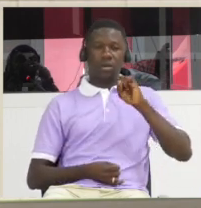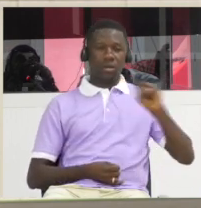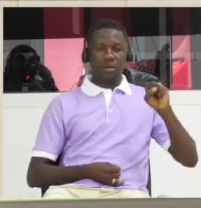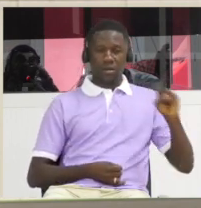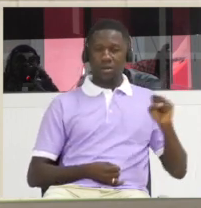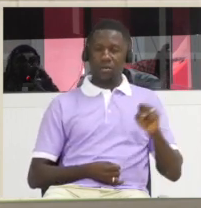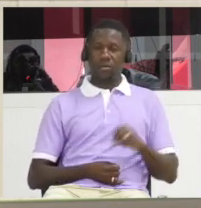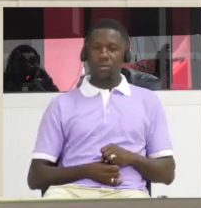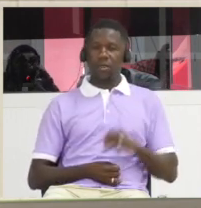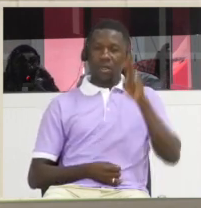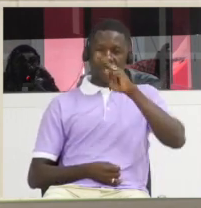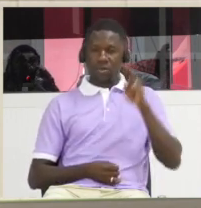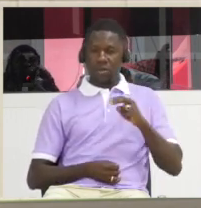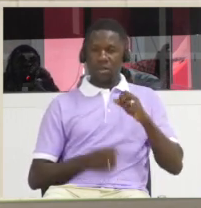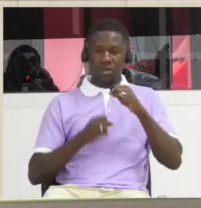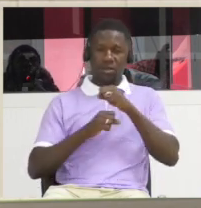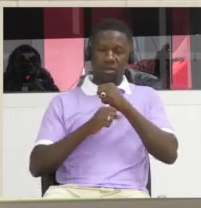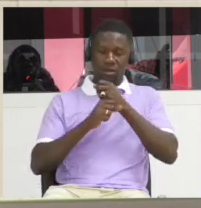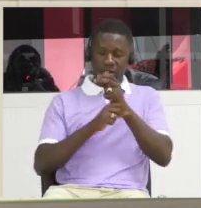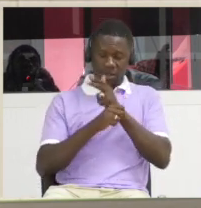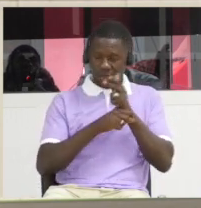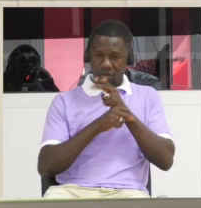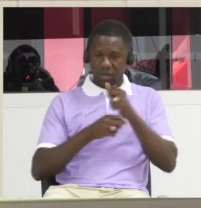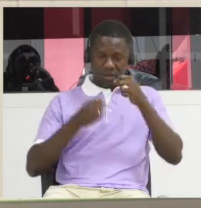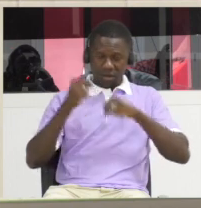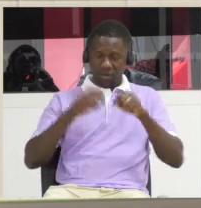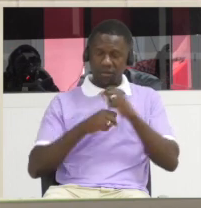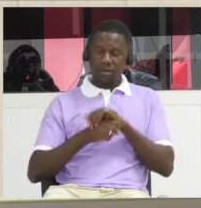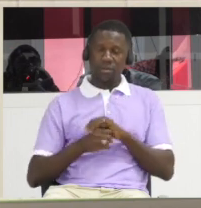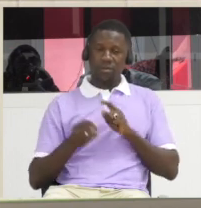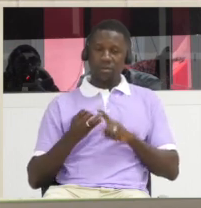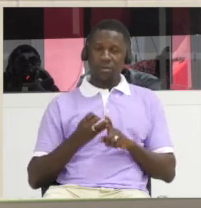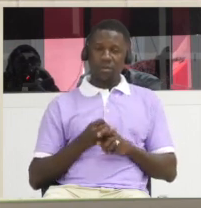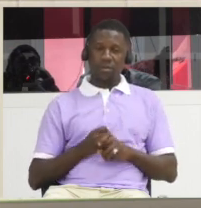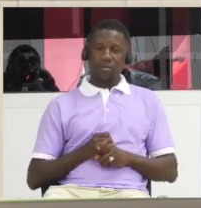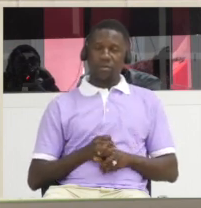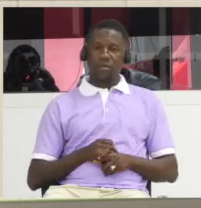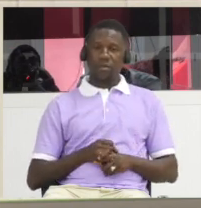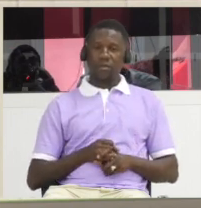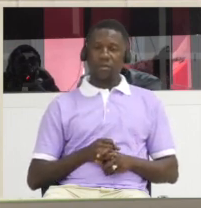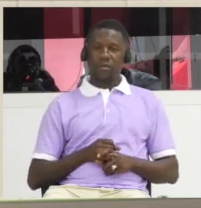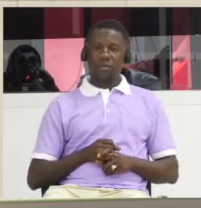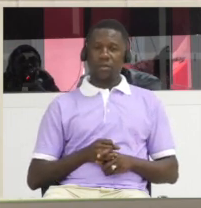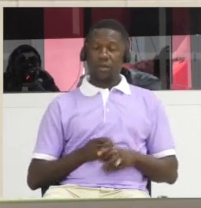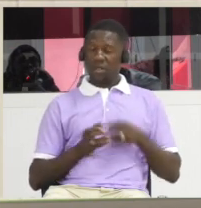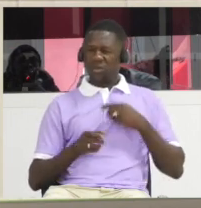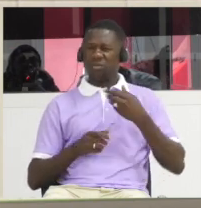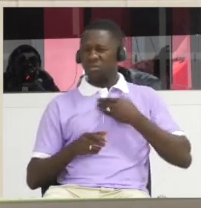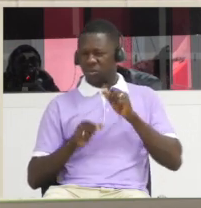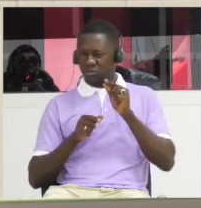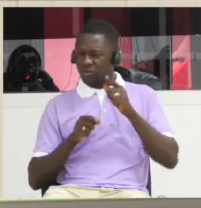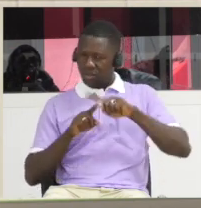had, was a bit deficient in terms of their capacity